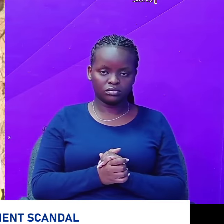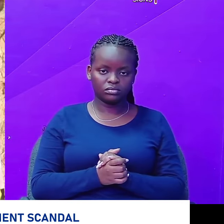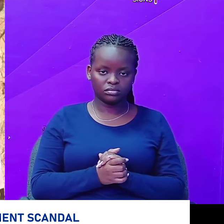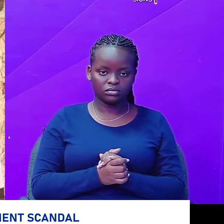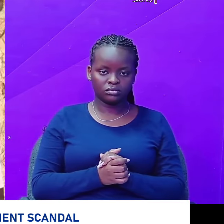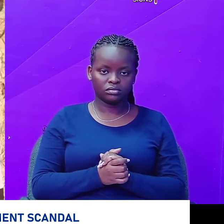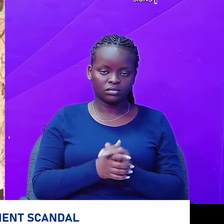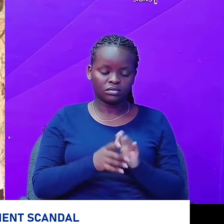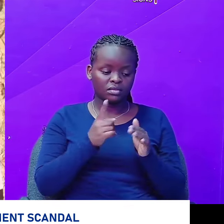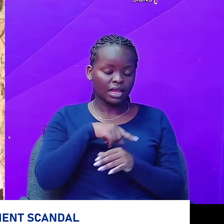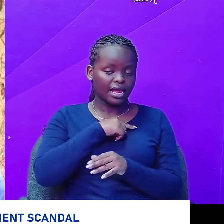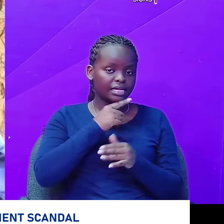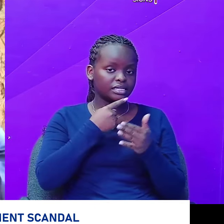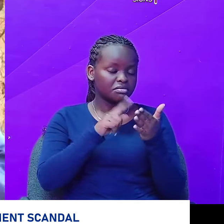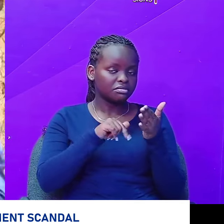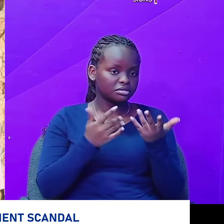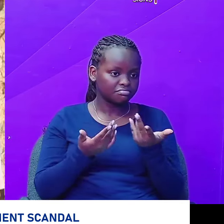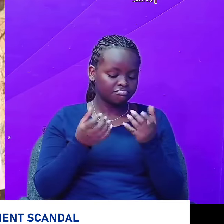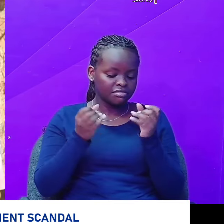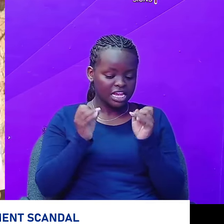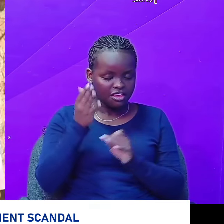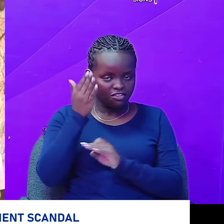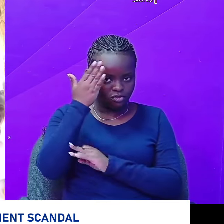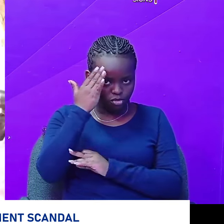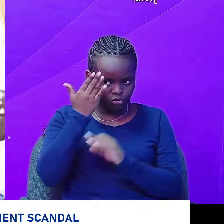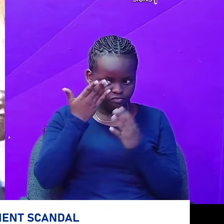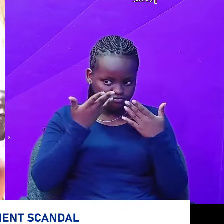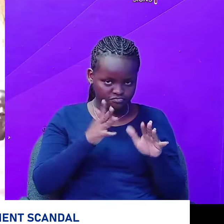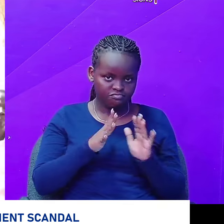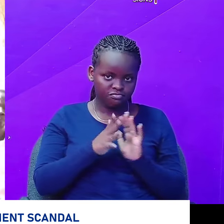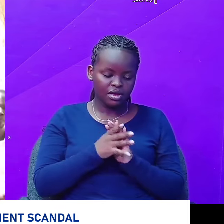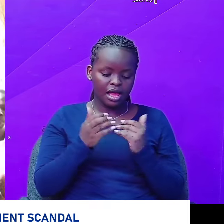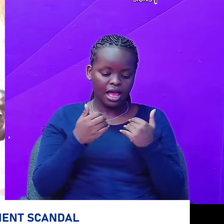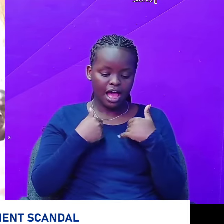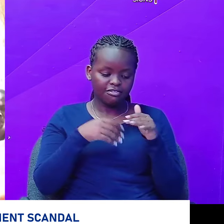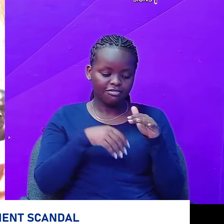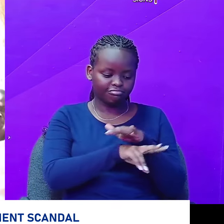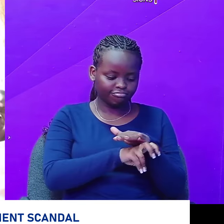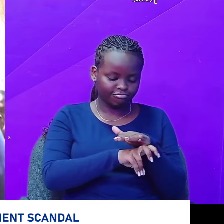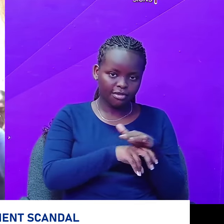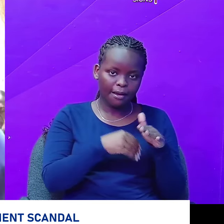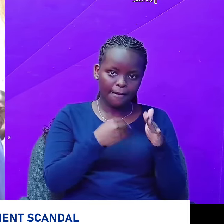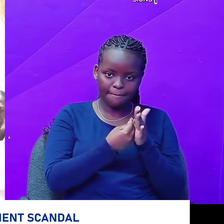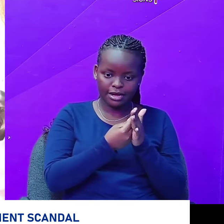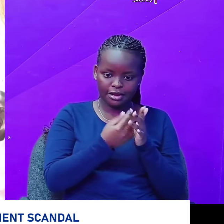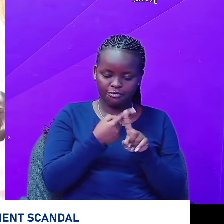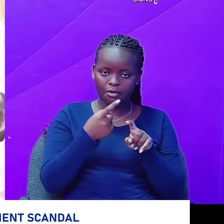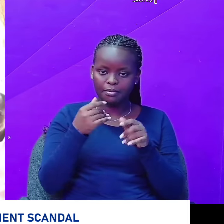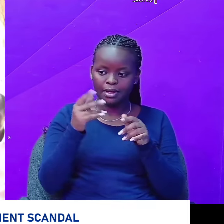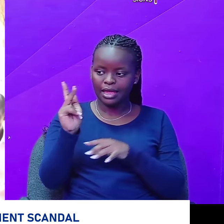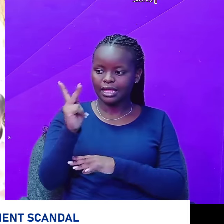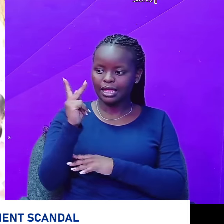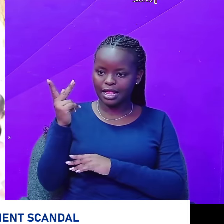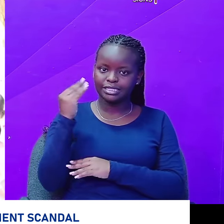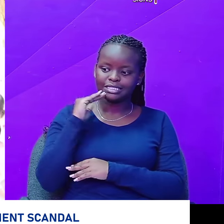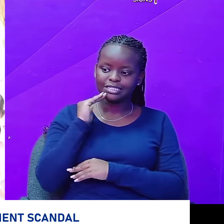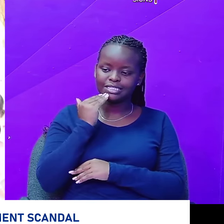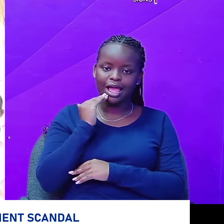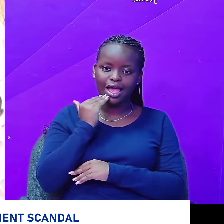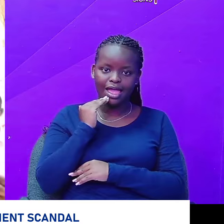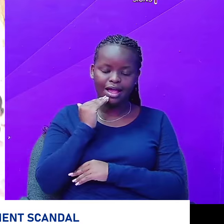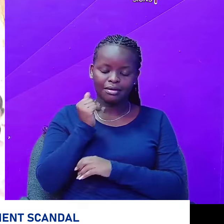What we are saying, if you know you have taken money from innocent Kenyans in Siaya,